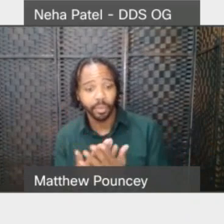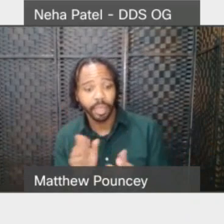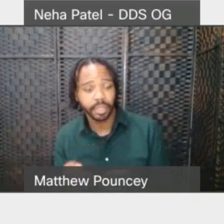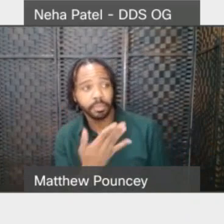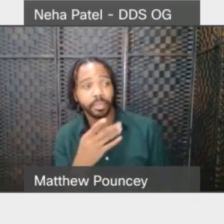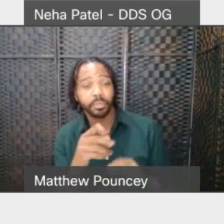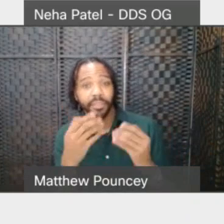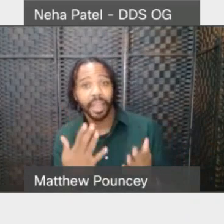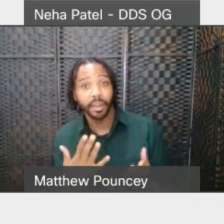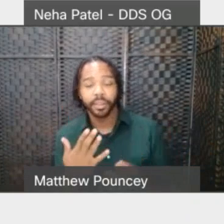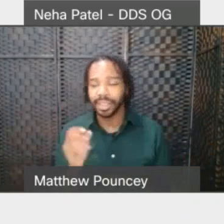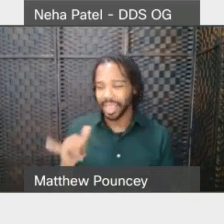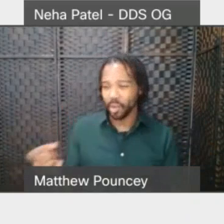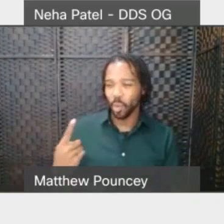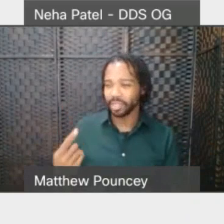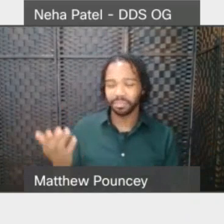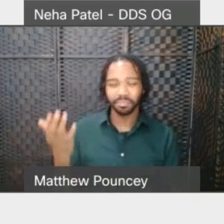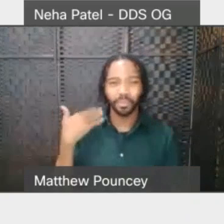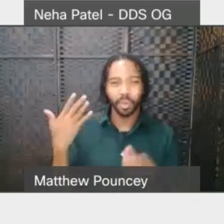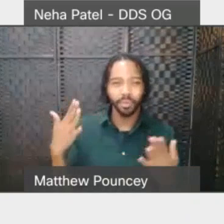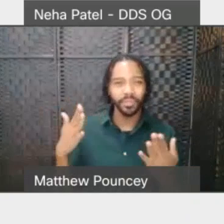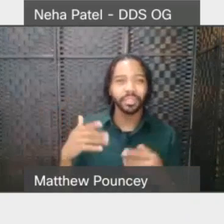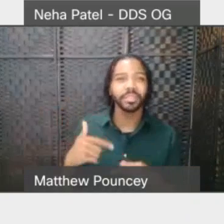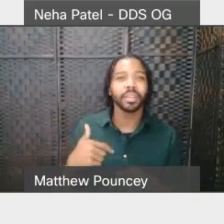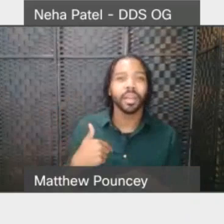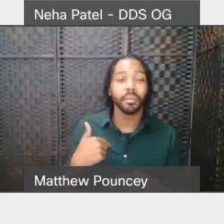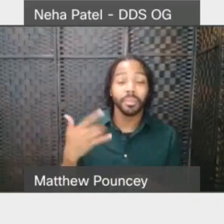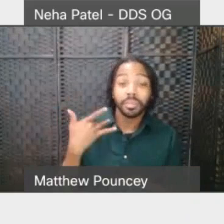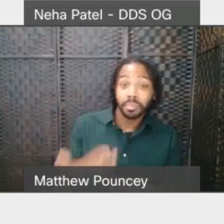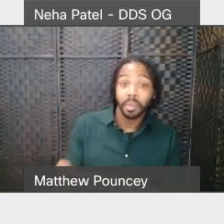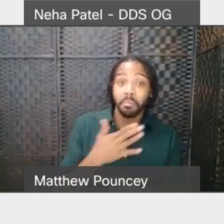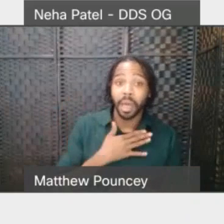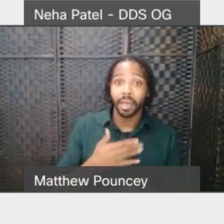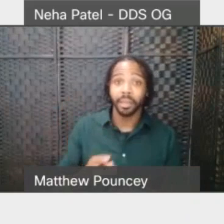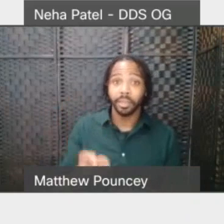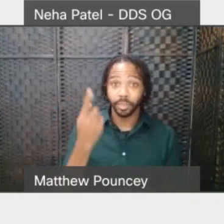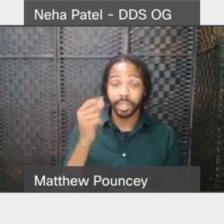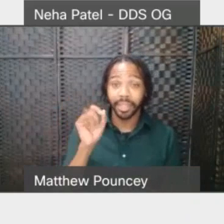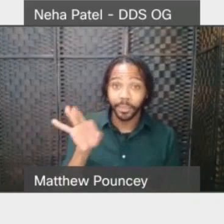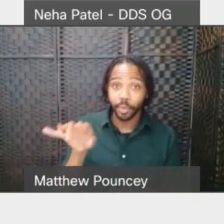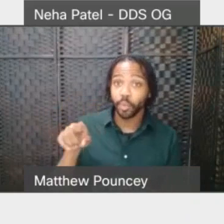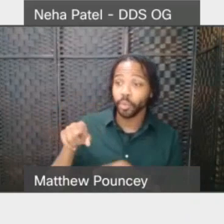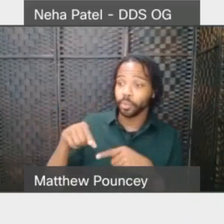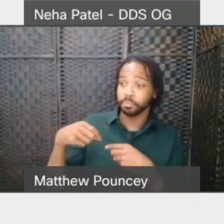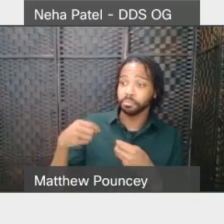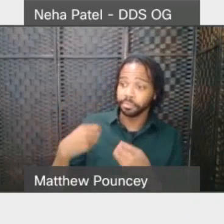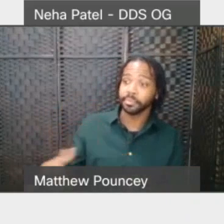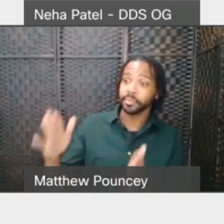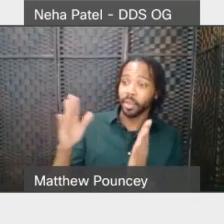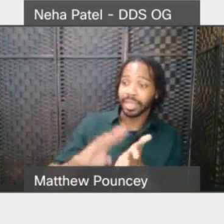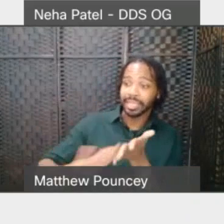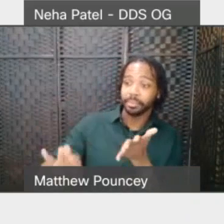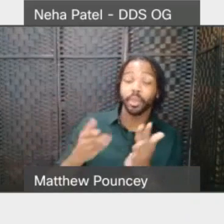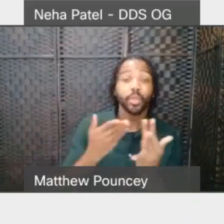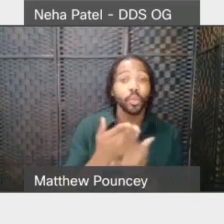and typically, my understanding is if you were granted a exemption from